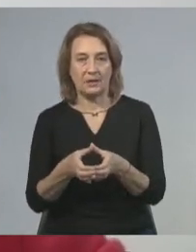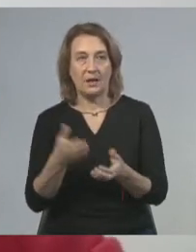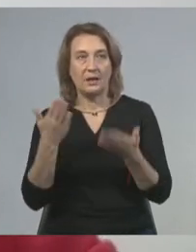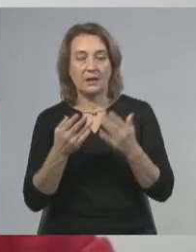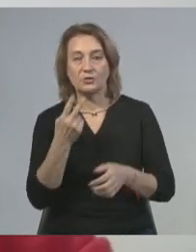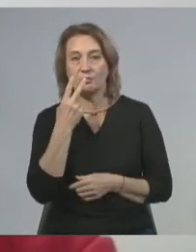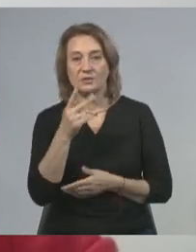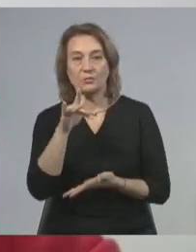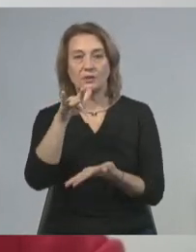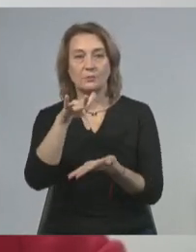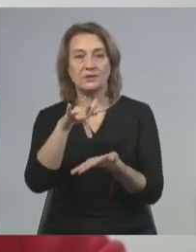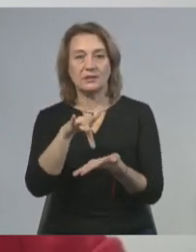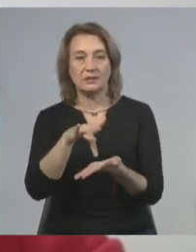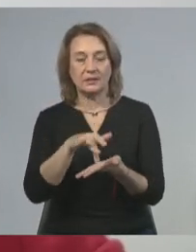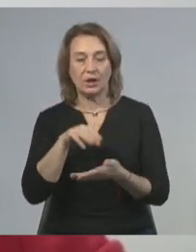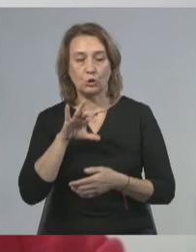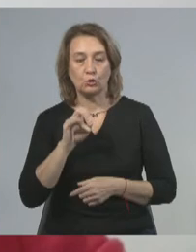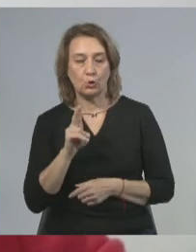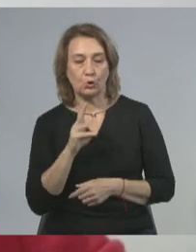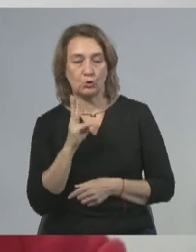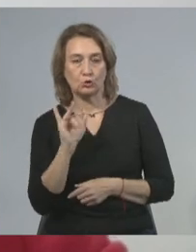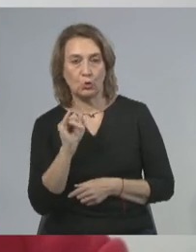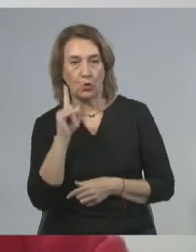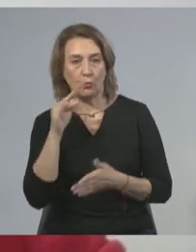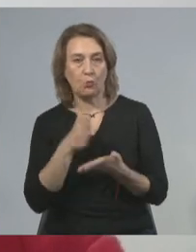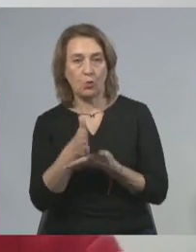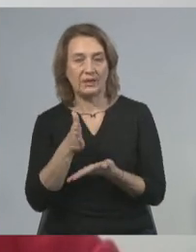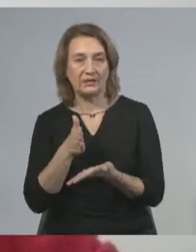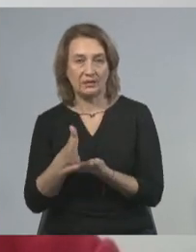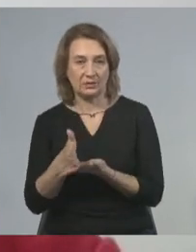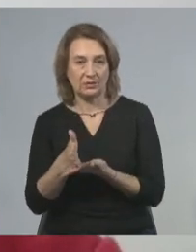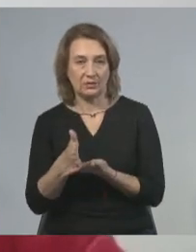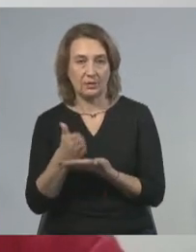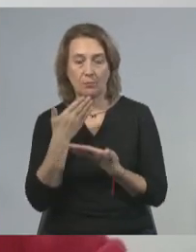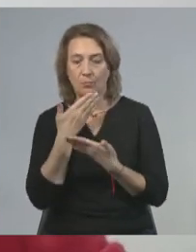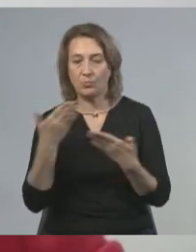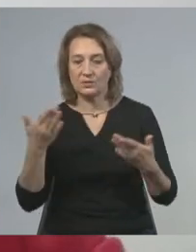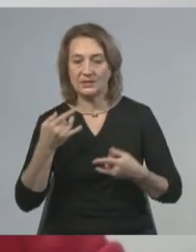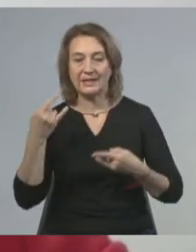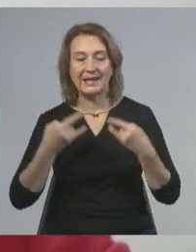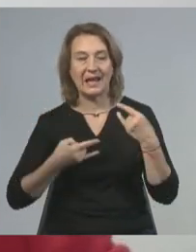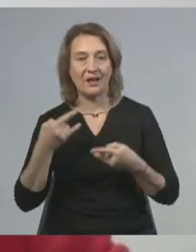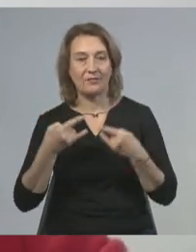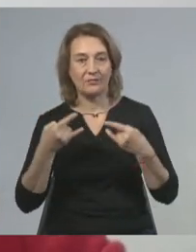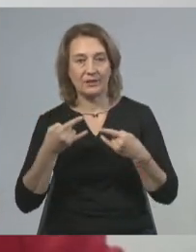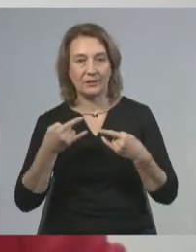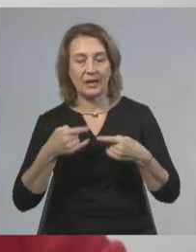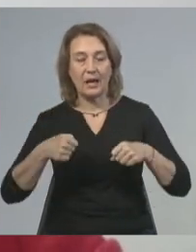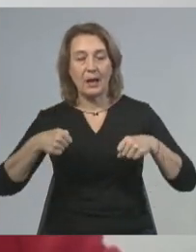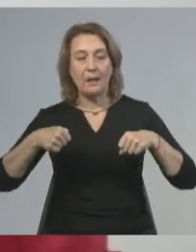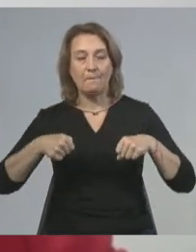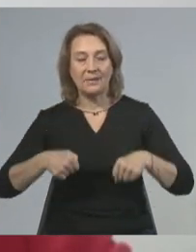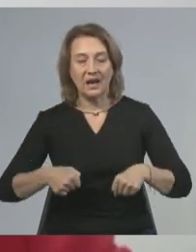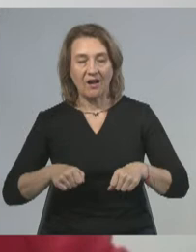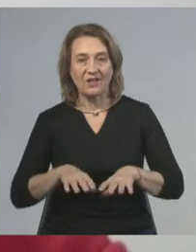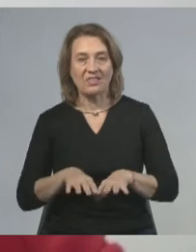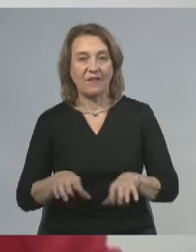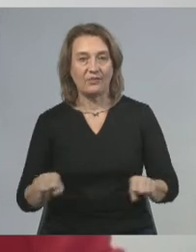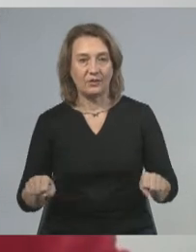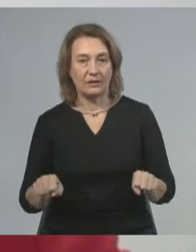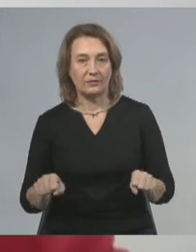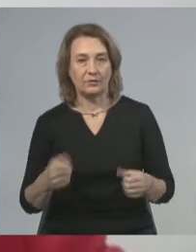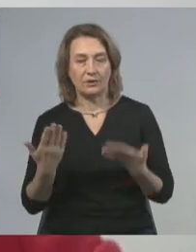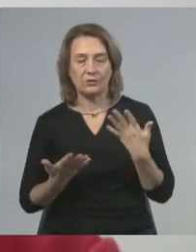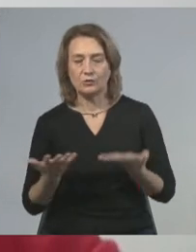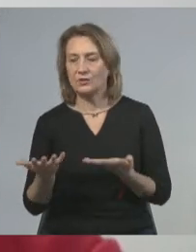parties for example when we are watching central tv political talk shows as the right